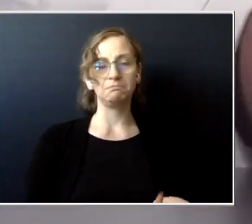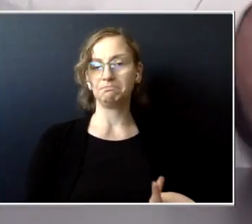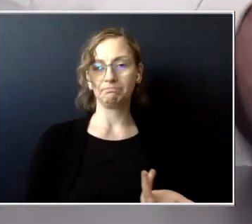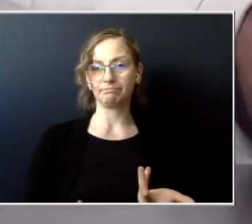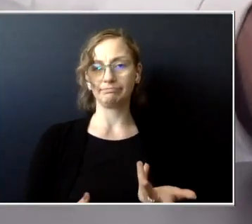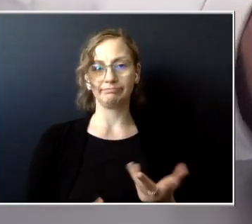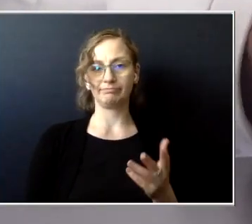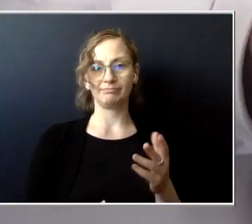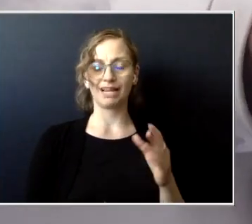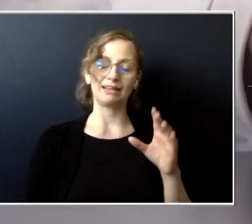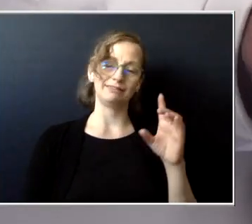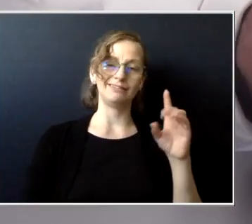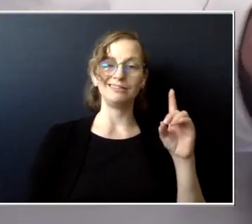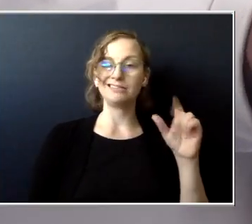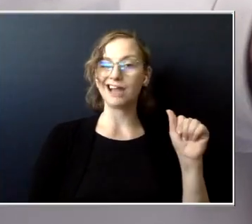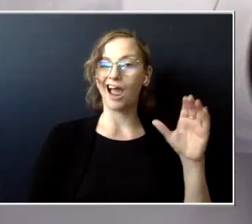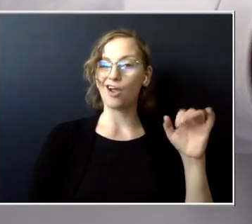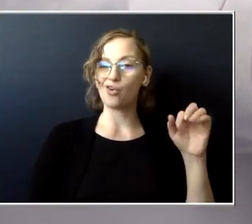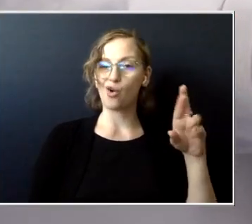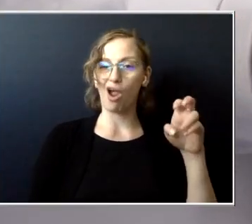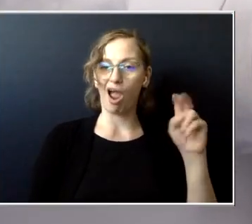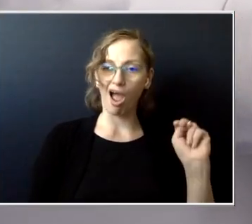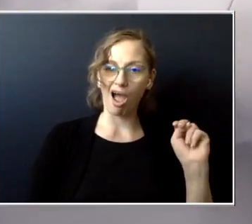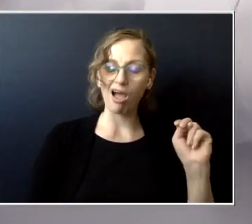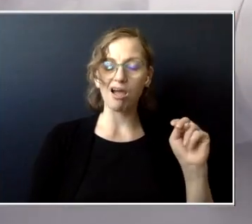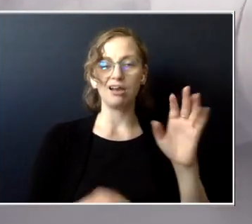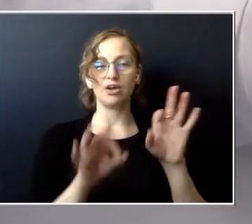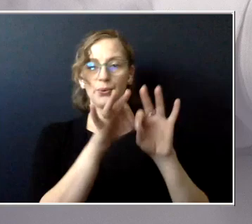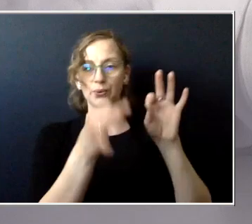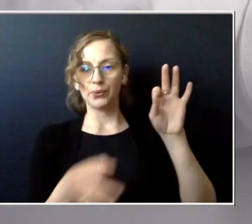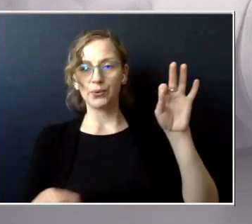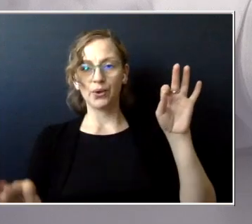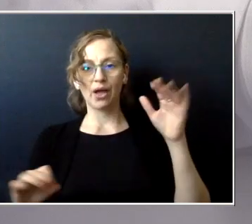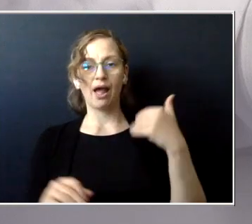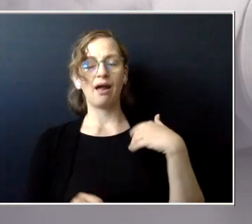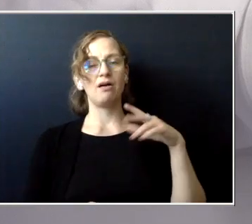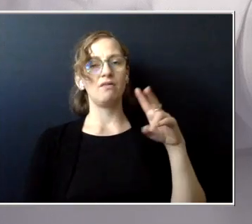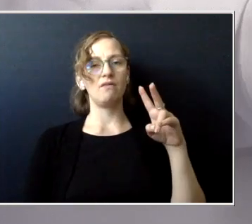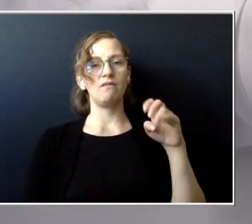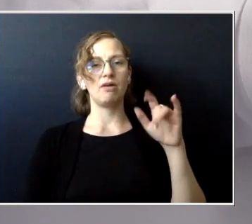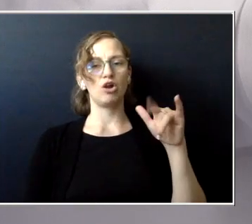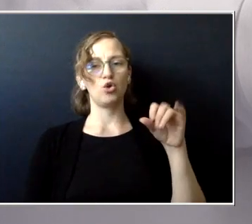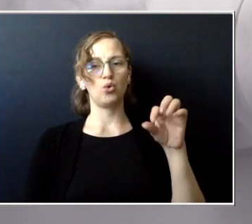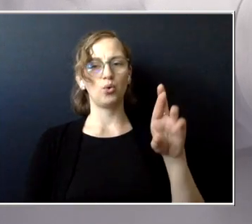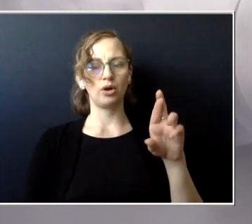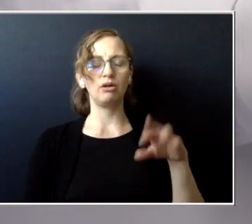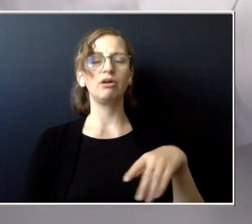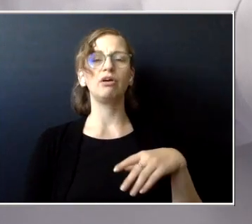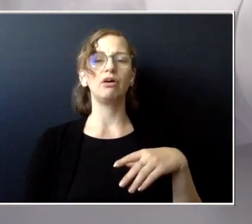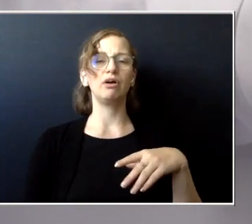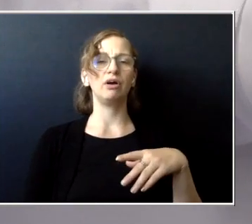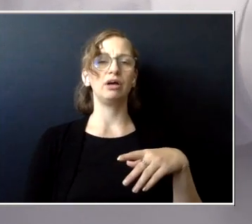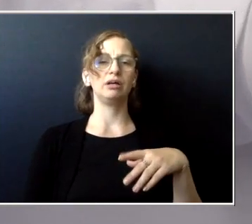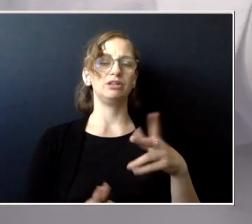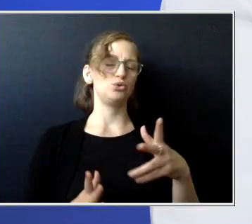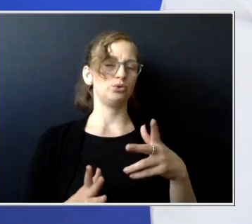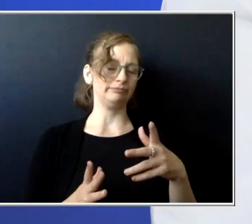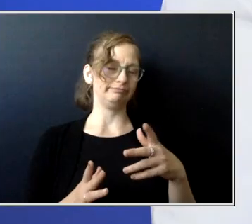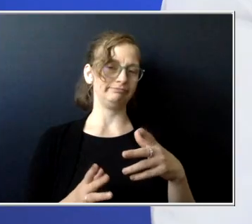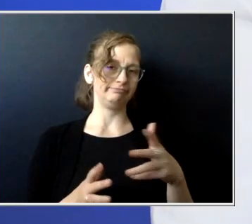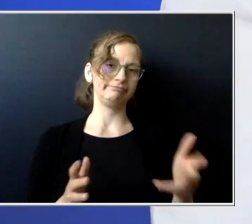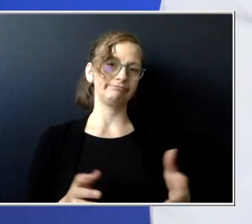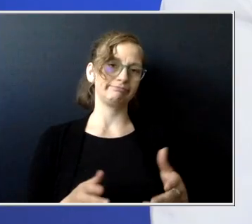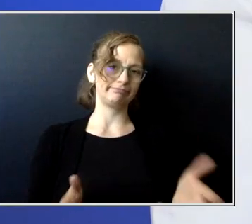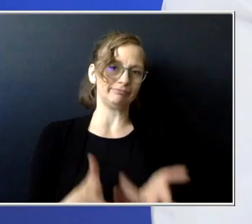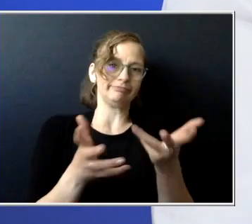Dacron, and the driveline is coated in velour and to sort of stimulate ingrowth. Rejection is